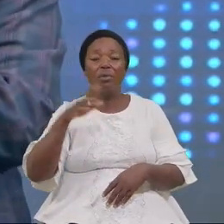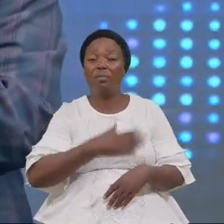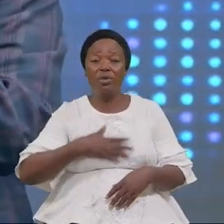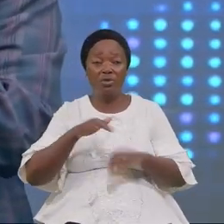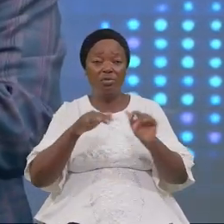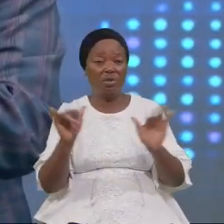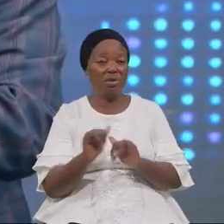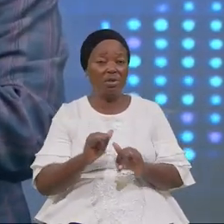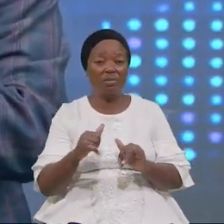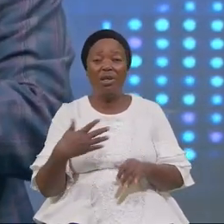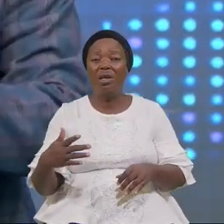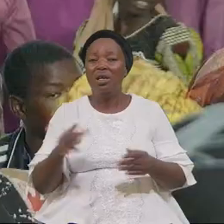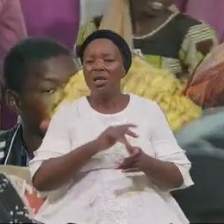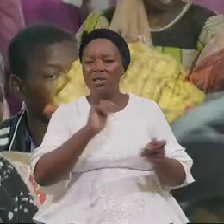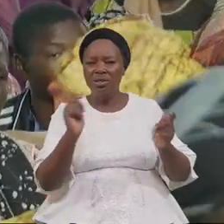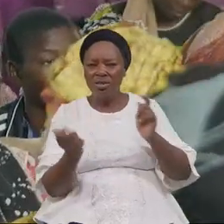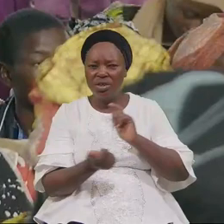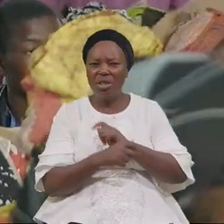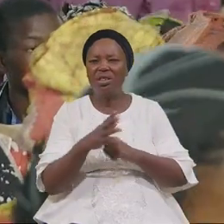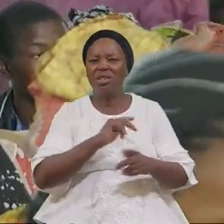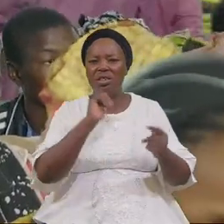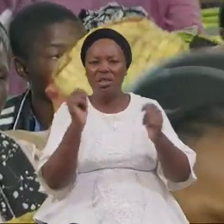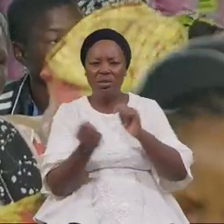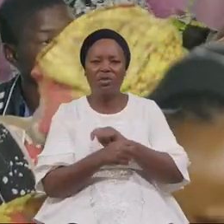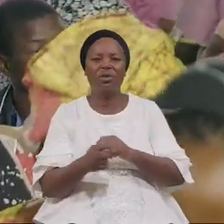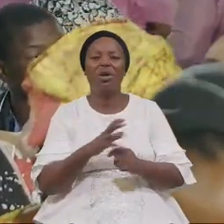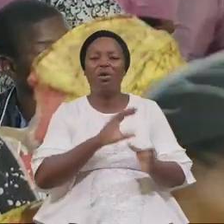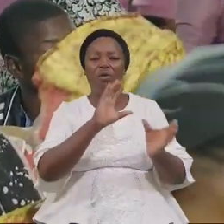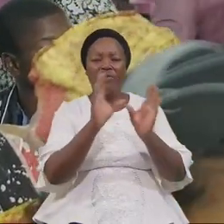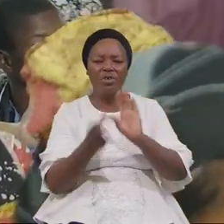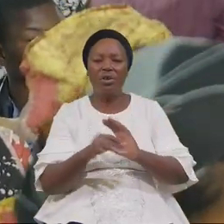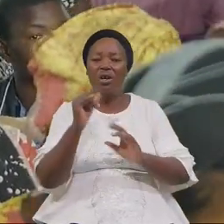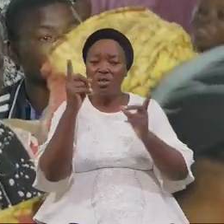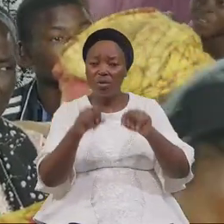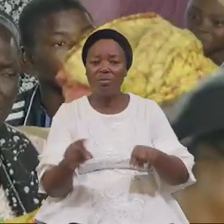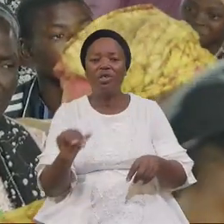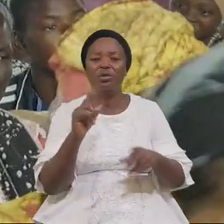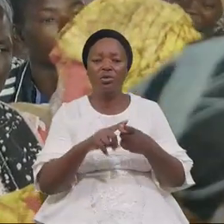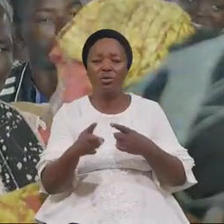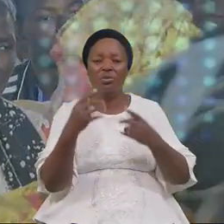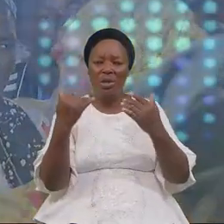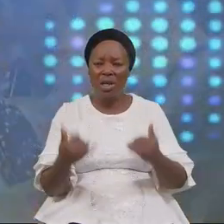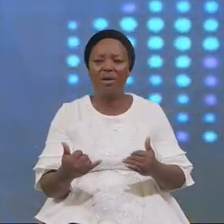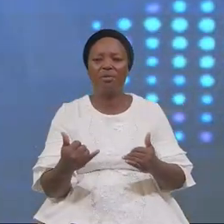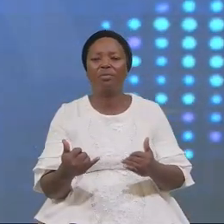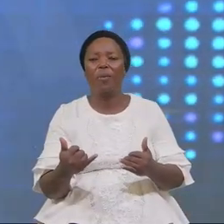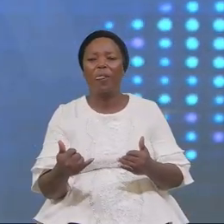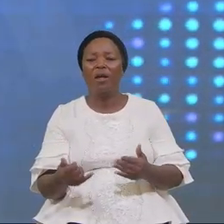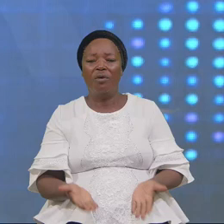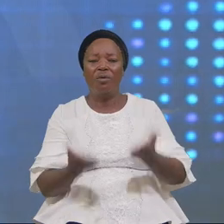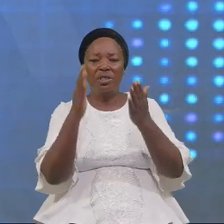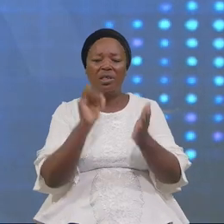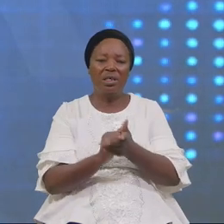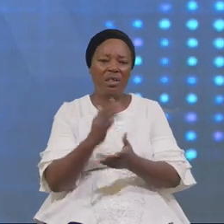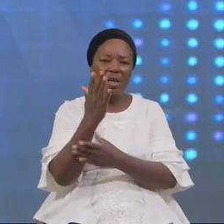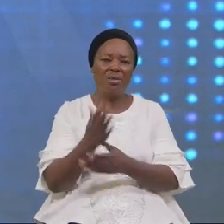A change, a transformation, conversion is coming upon you now. Raise up that hand, raise